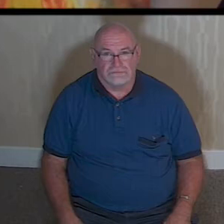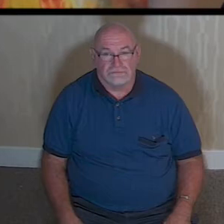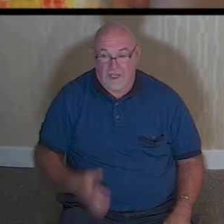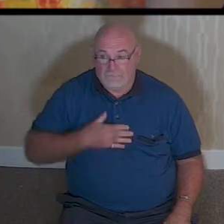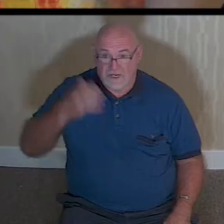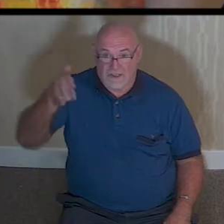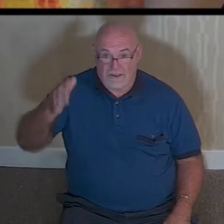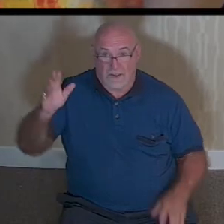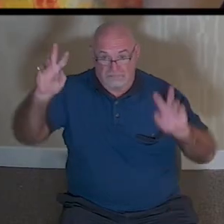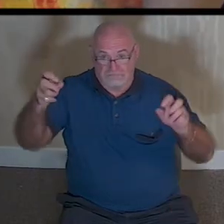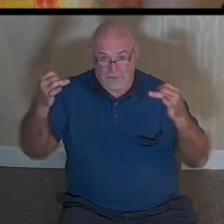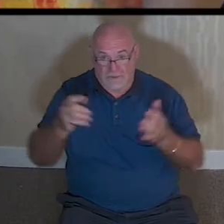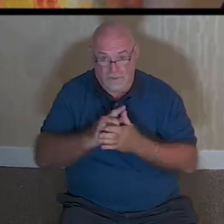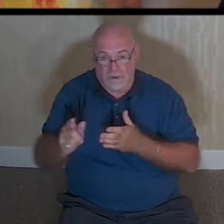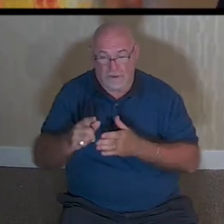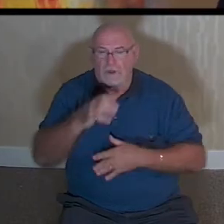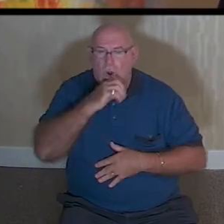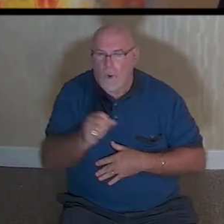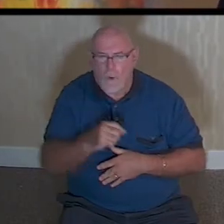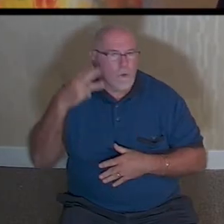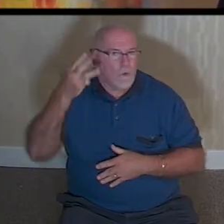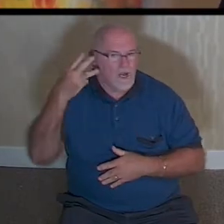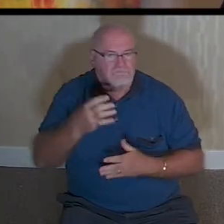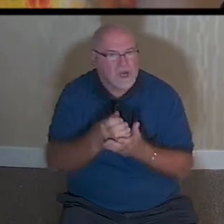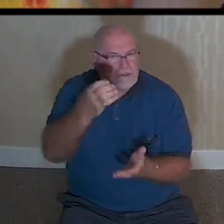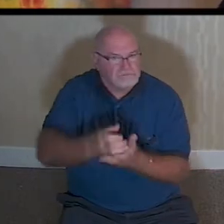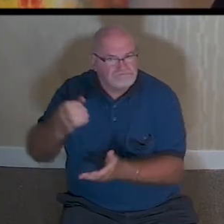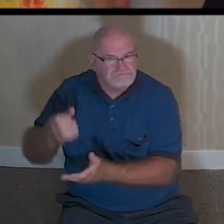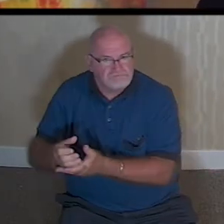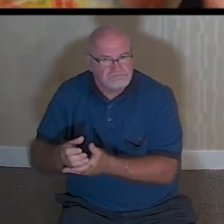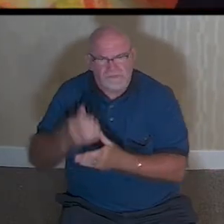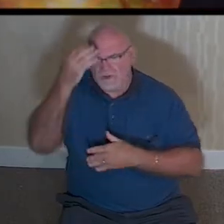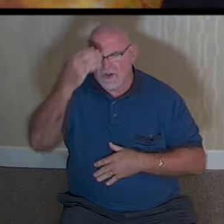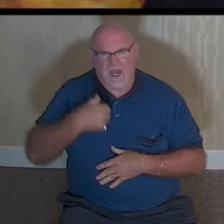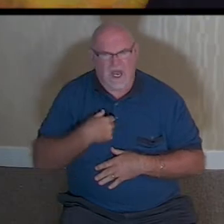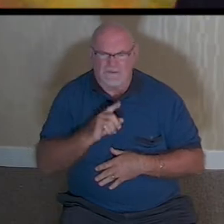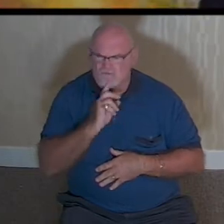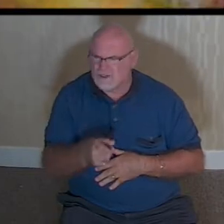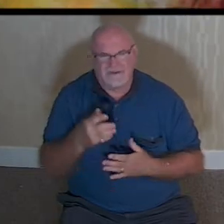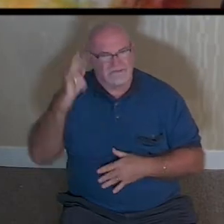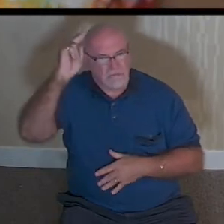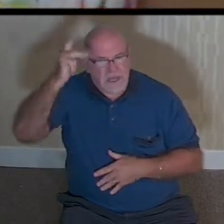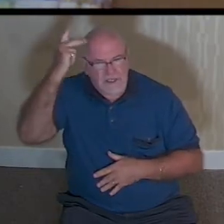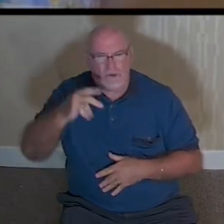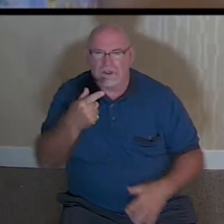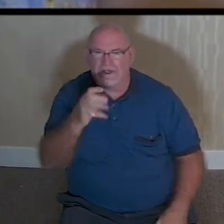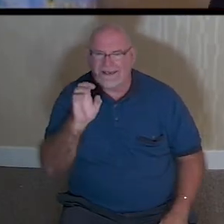My talk title this week is Old Wine Bottles. You know, I'm something of a political geek.